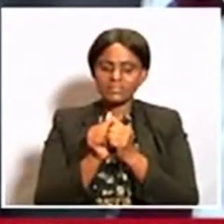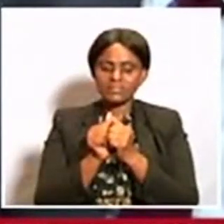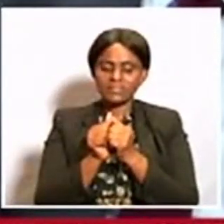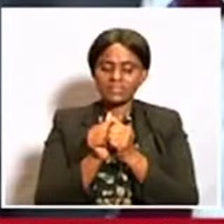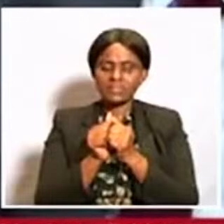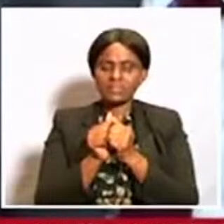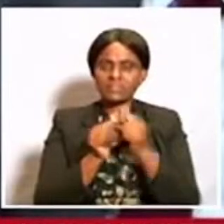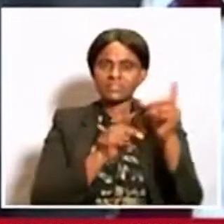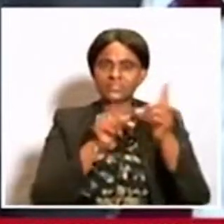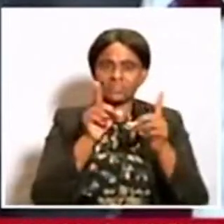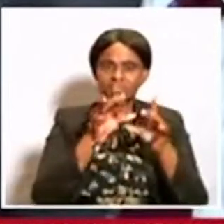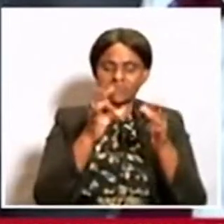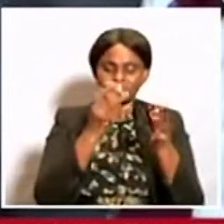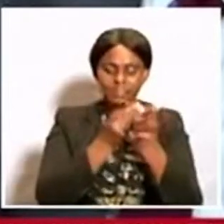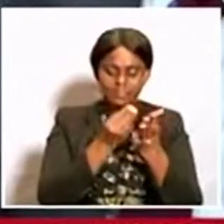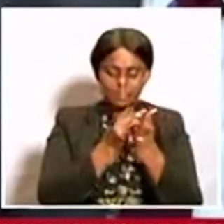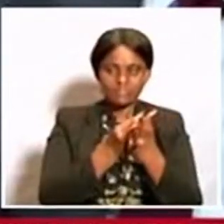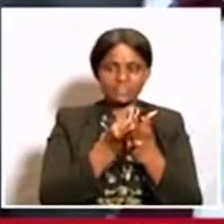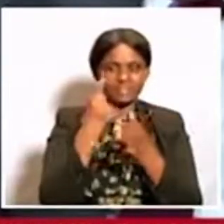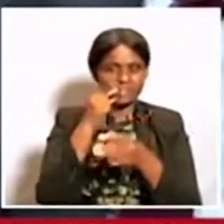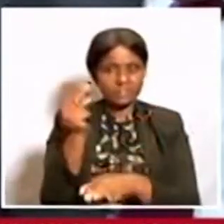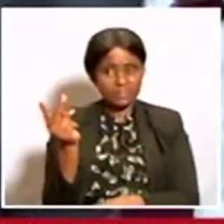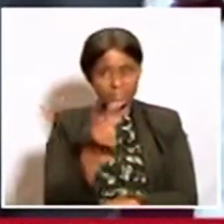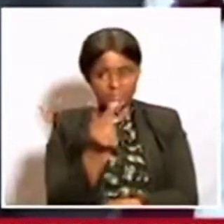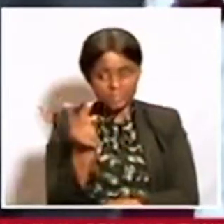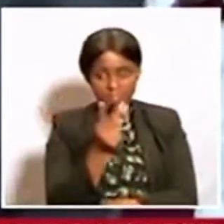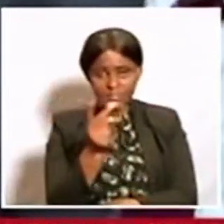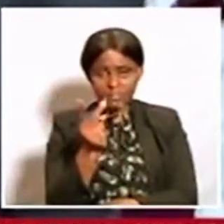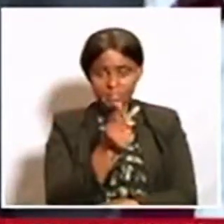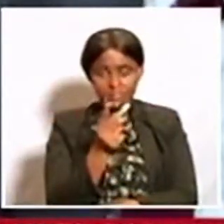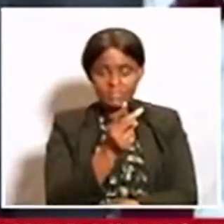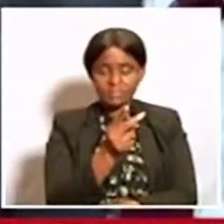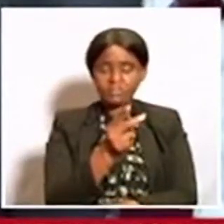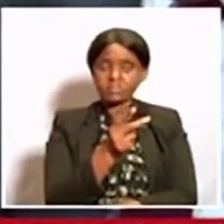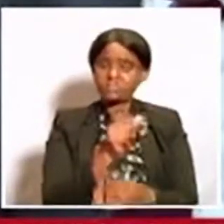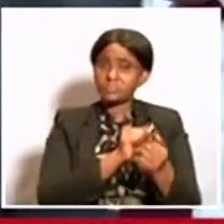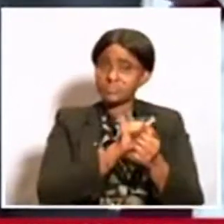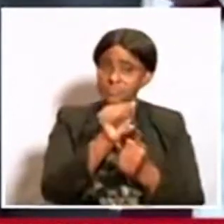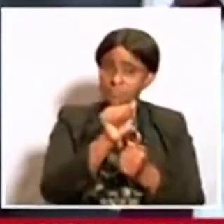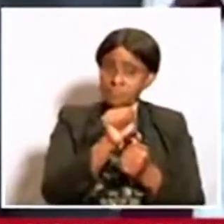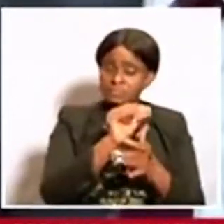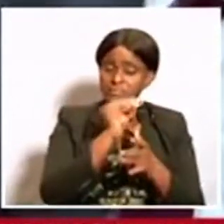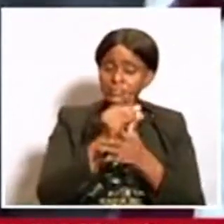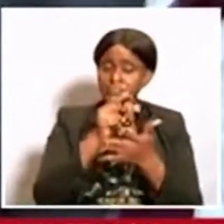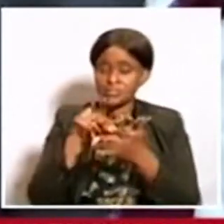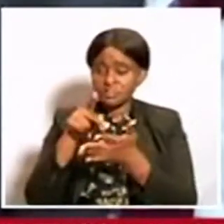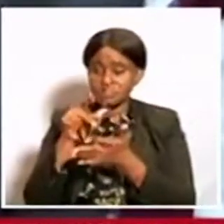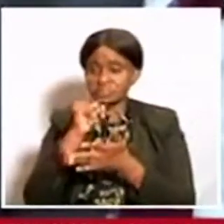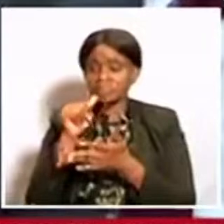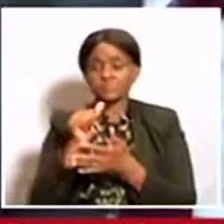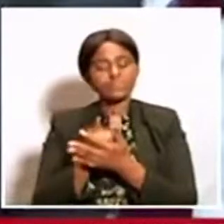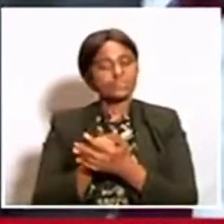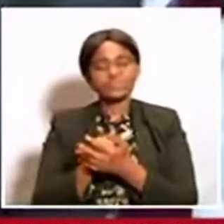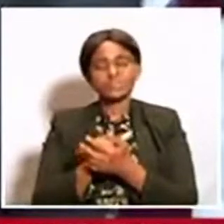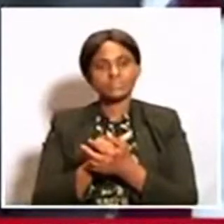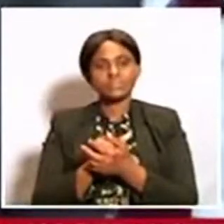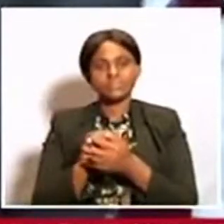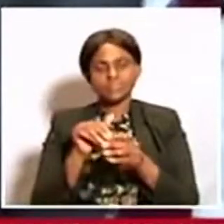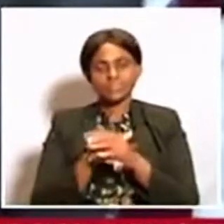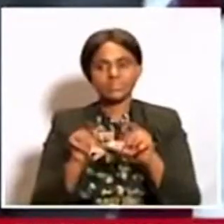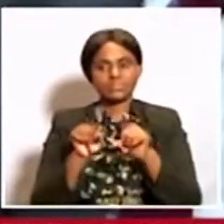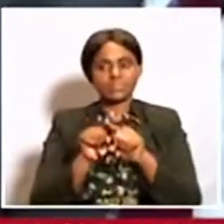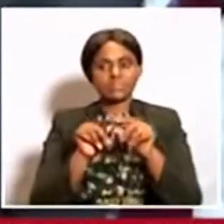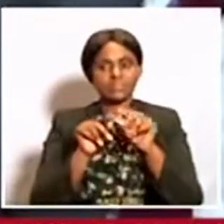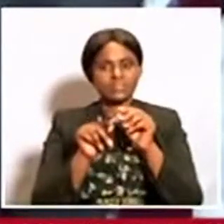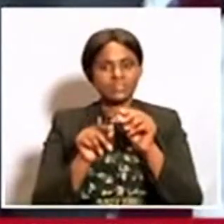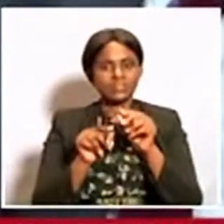the Director of Finance in order for a payment to actually either go through or the payment not to go through. Chair. So at that point... Chair,